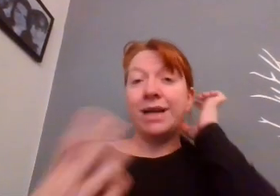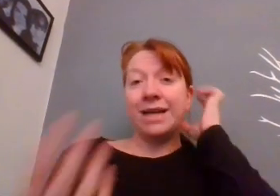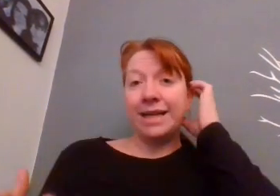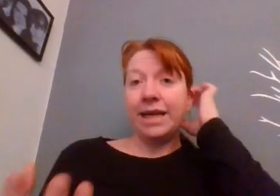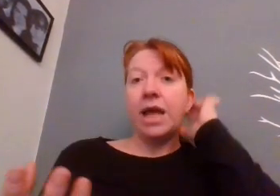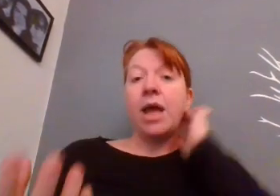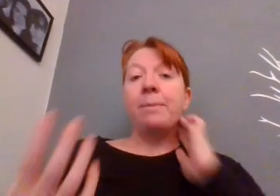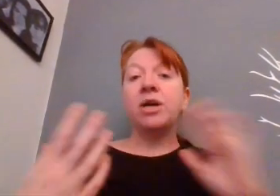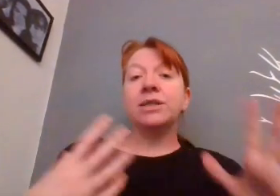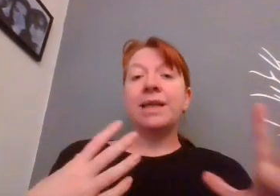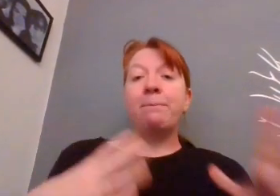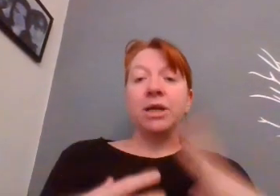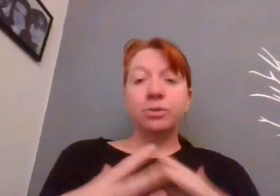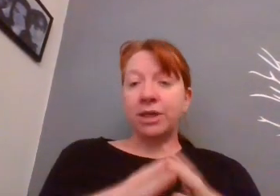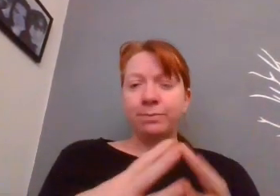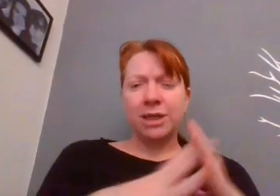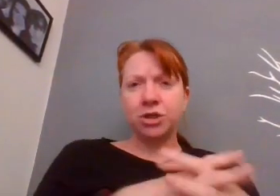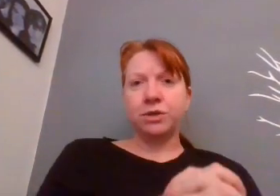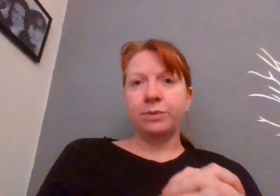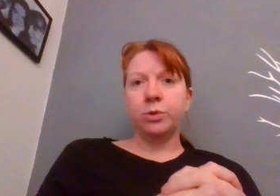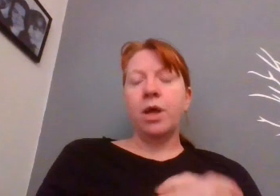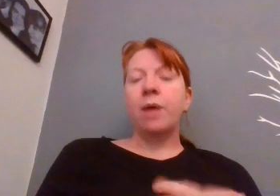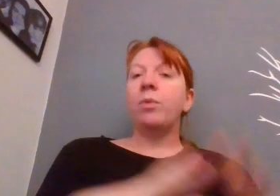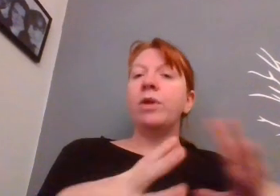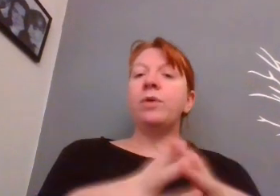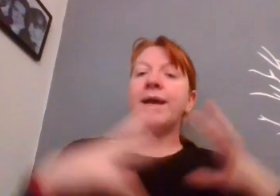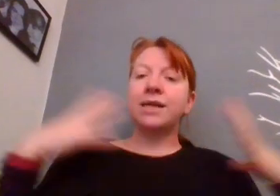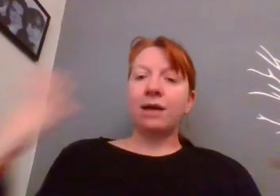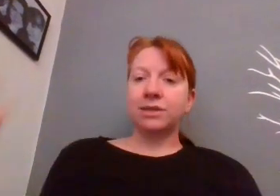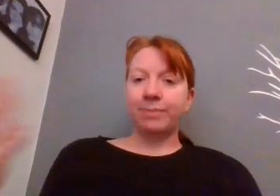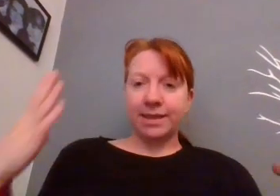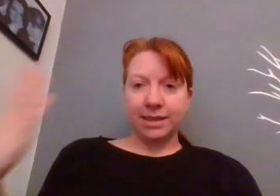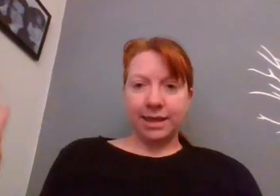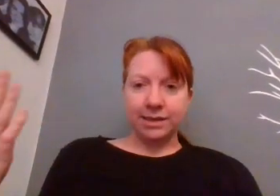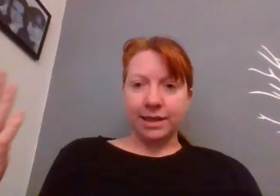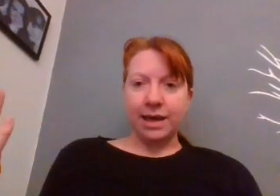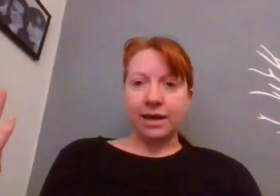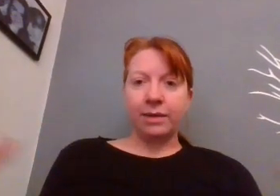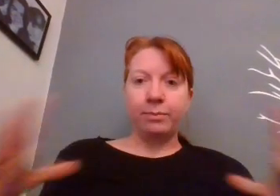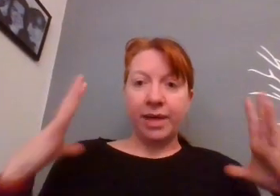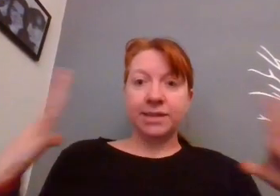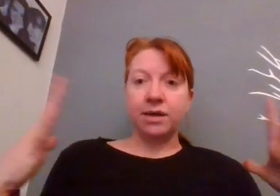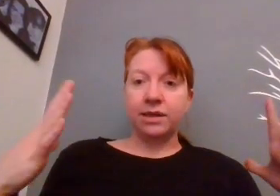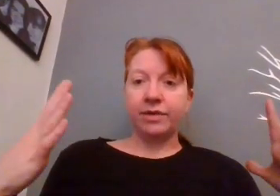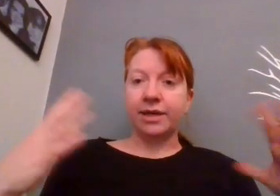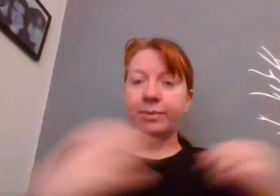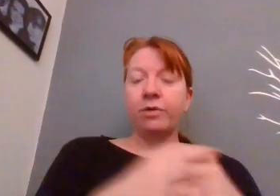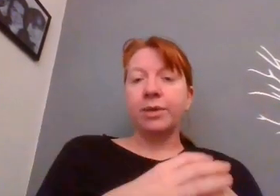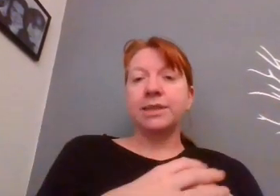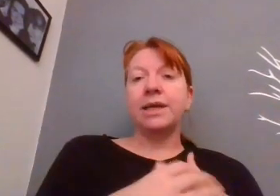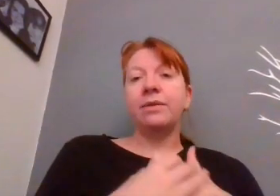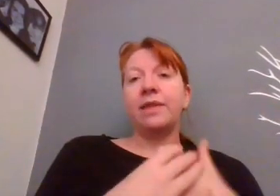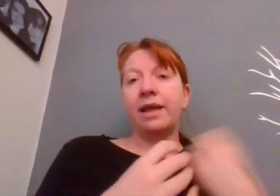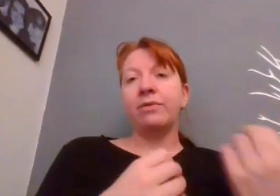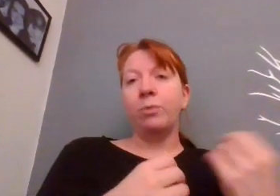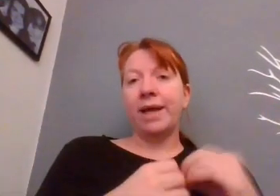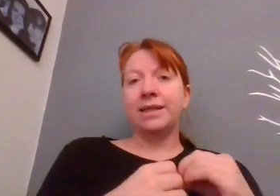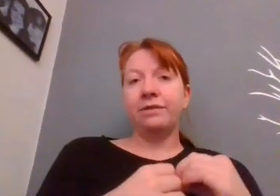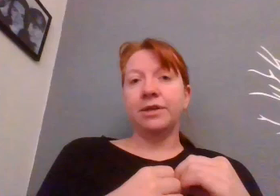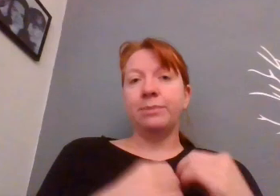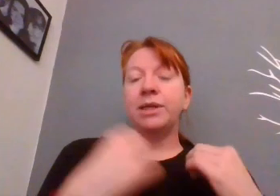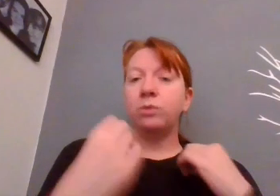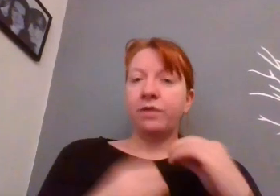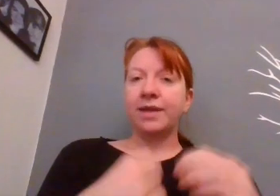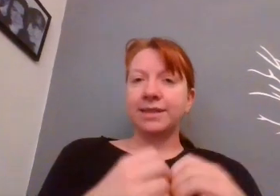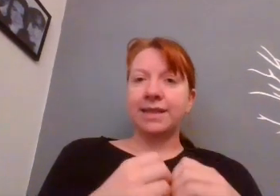Earth, really, because they're much, much, much too small. But when you get into outer space and things like that, and big scientific experiments, they do make